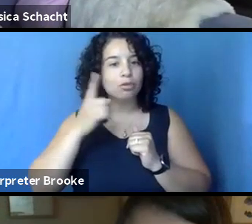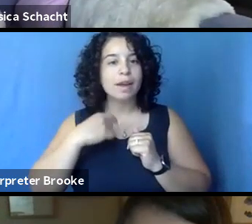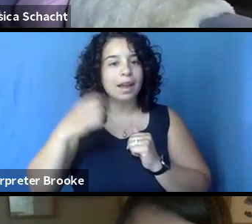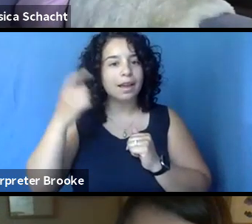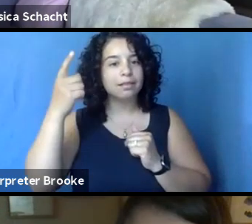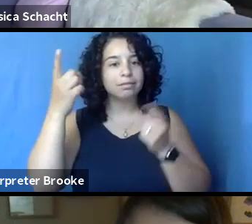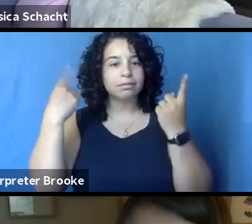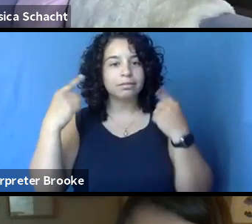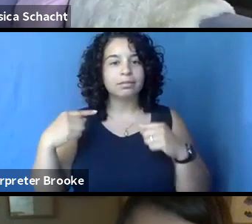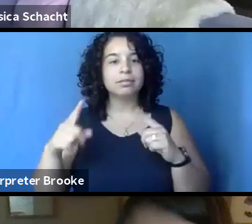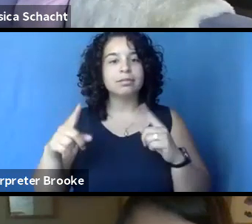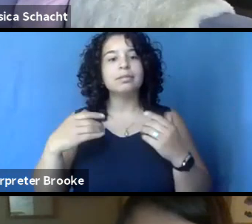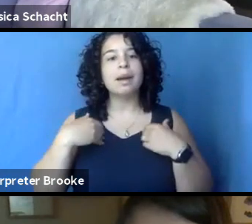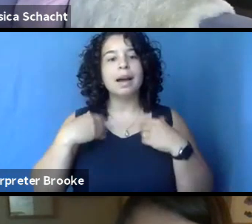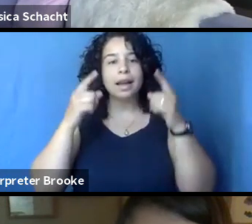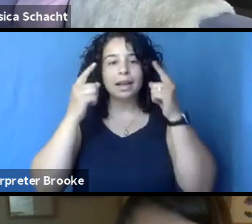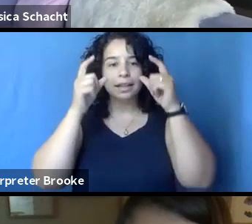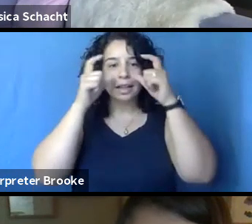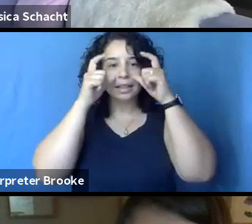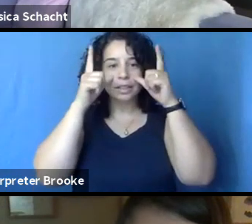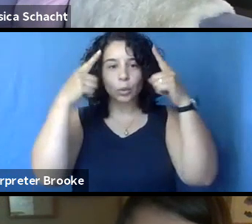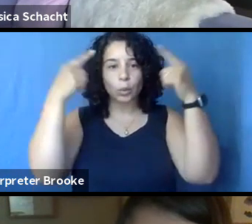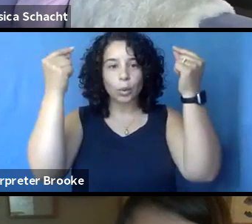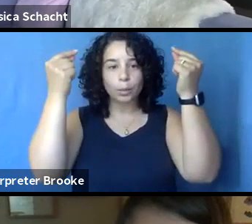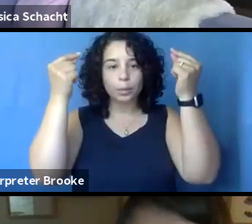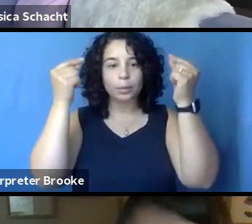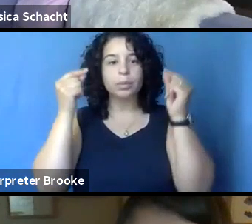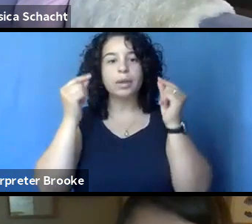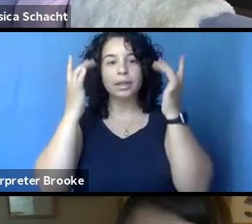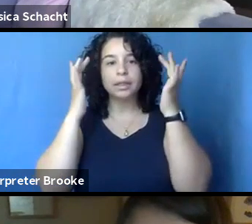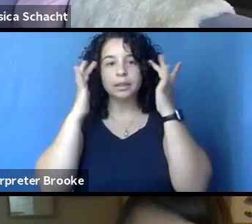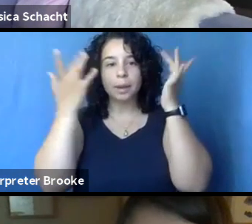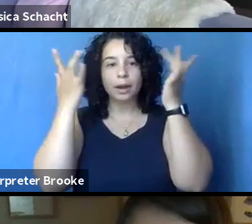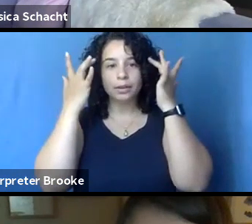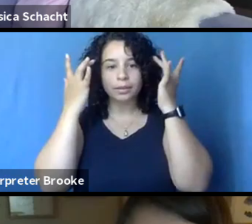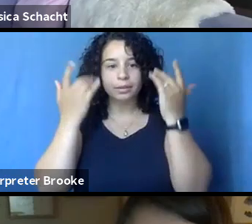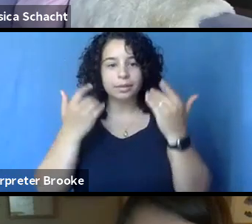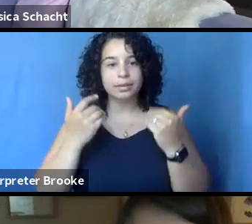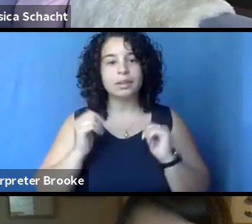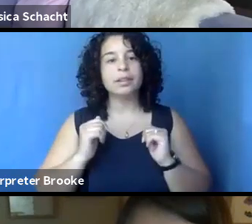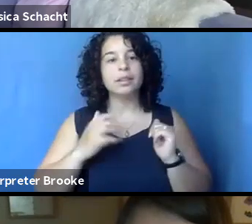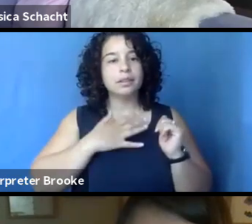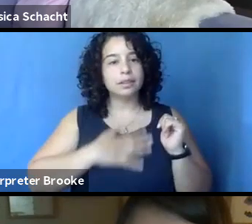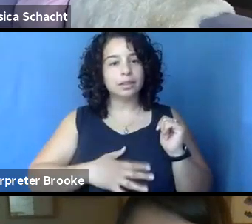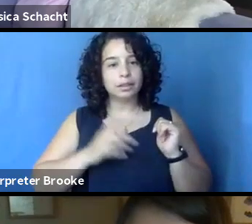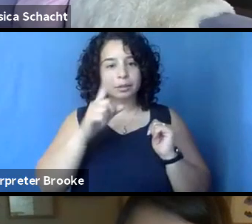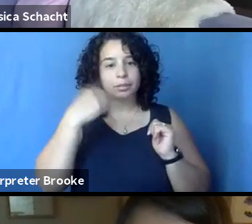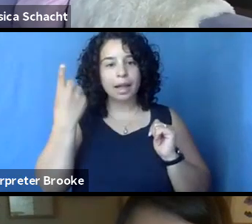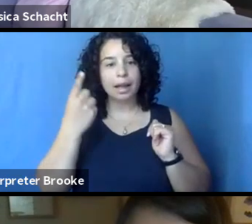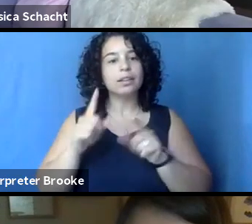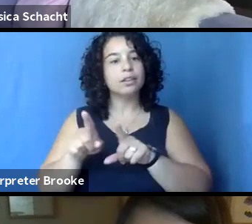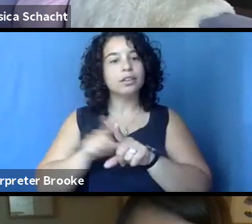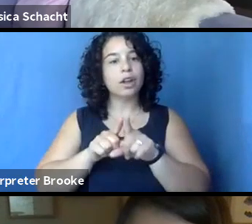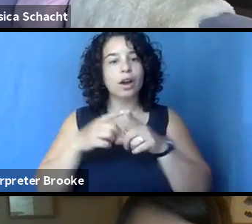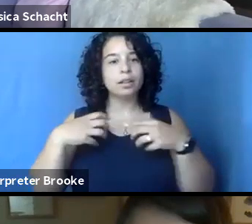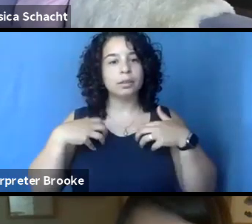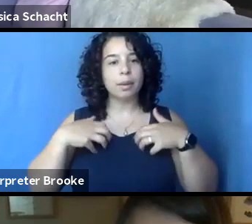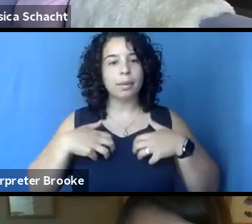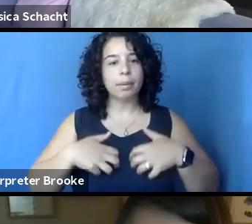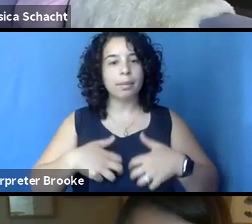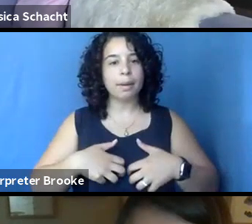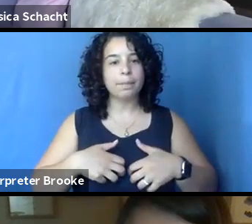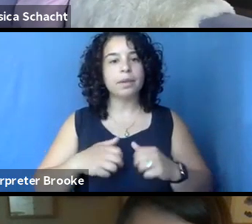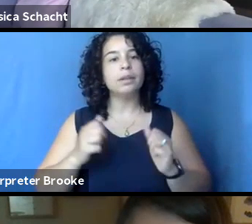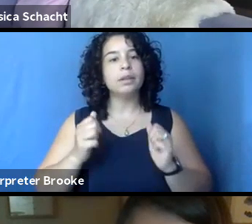glasses with sparkles on them. I've got a black shirt on with some constellations on it and another